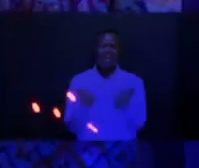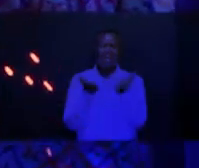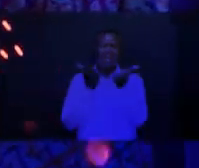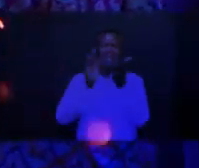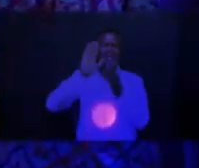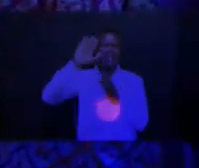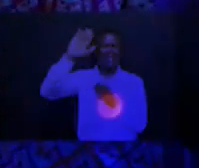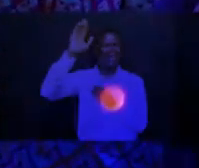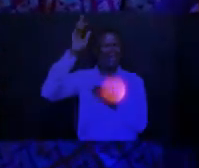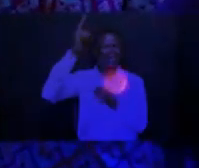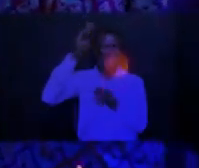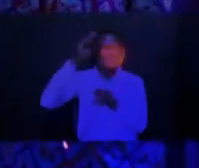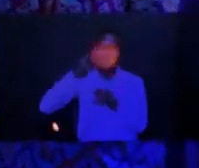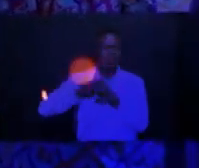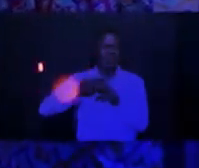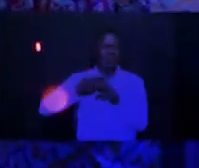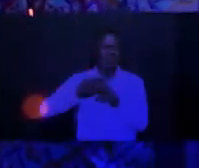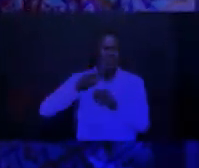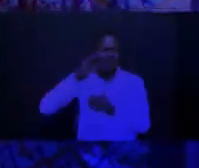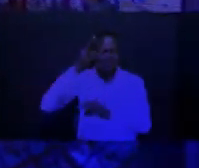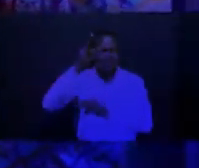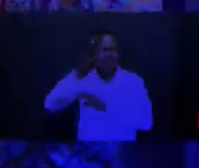yebemasu,